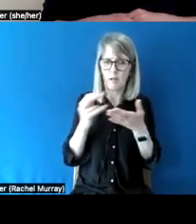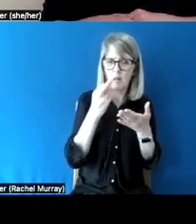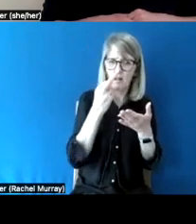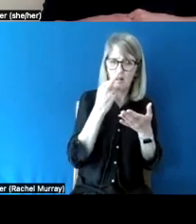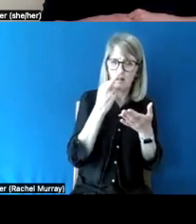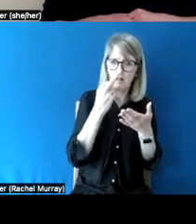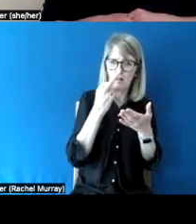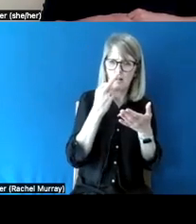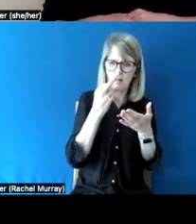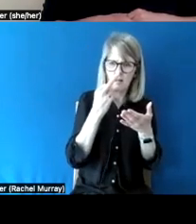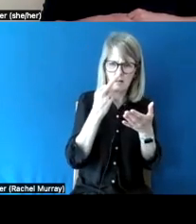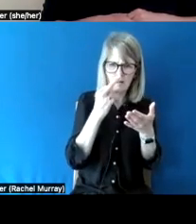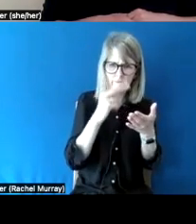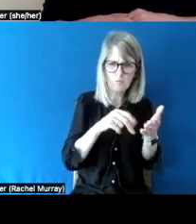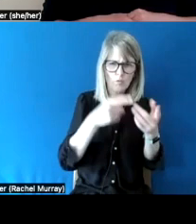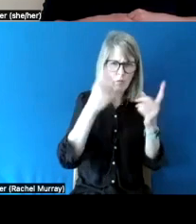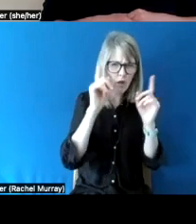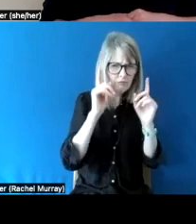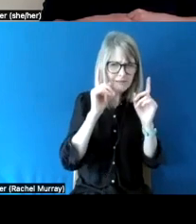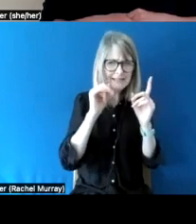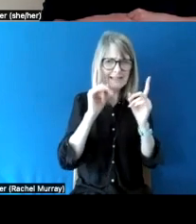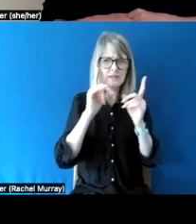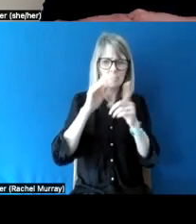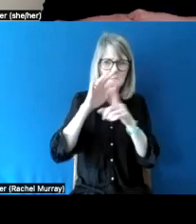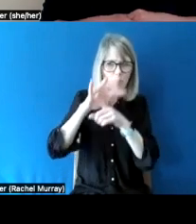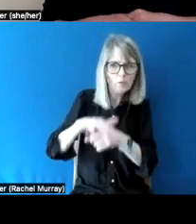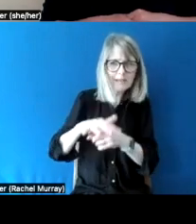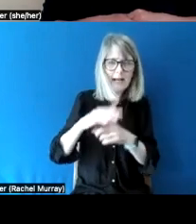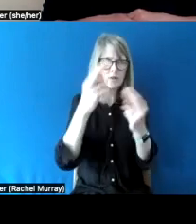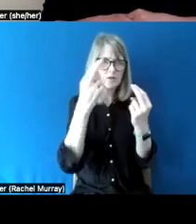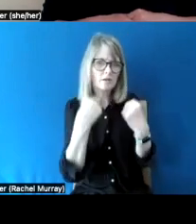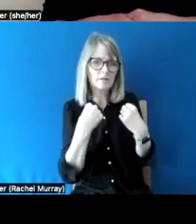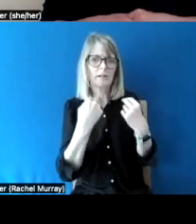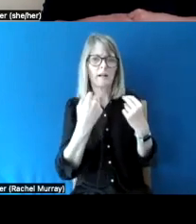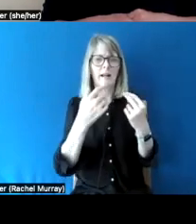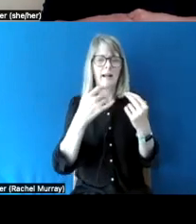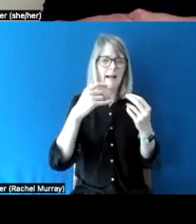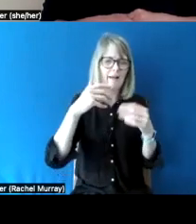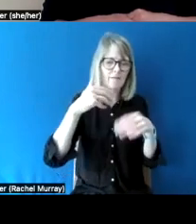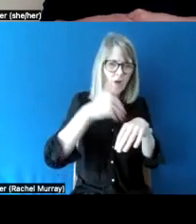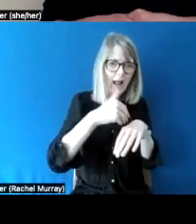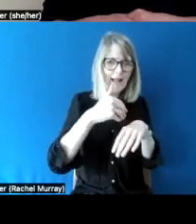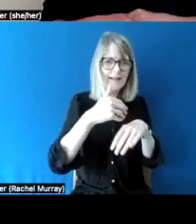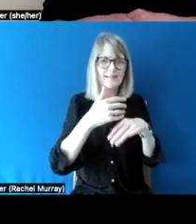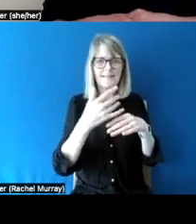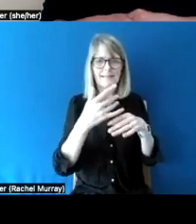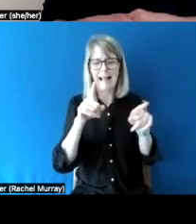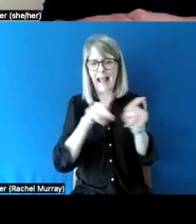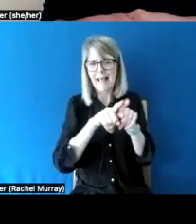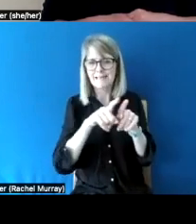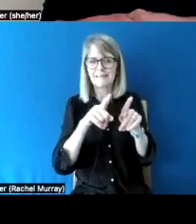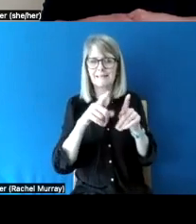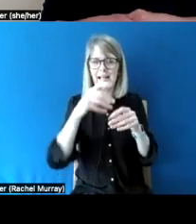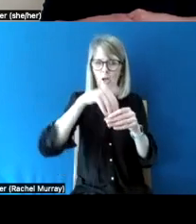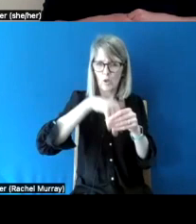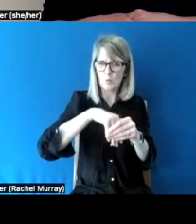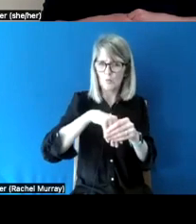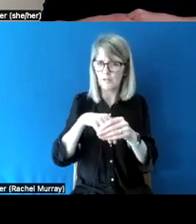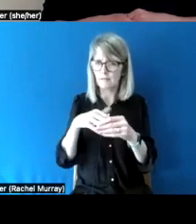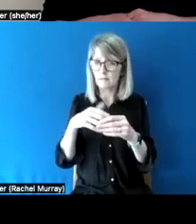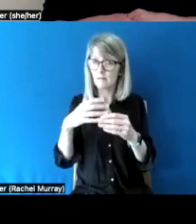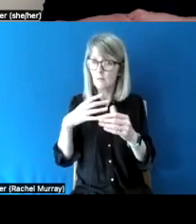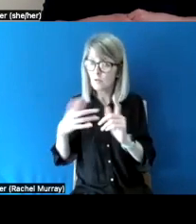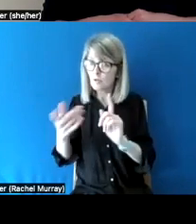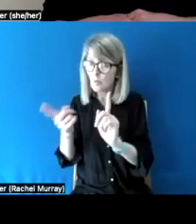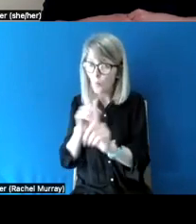authority, subordination, violence, exclusion, inclusion. And this is where I would like to link it back to how